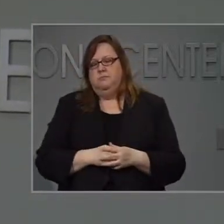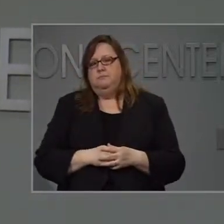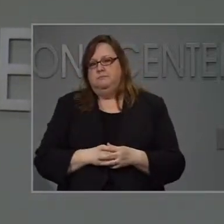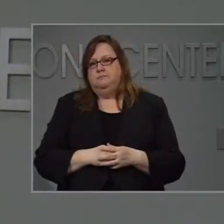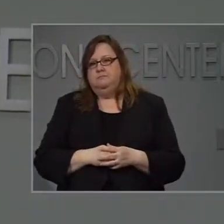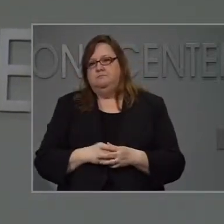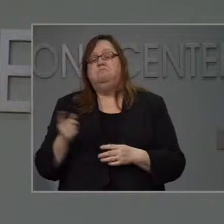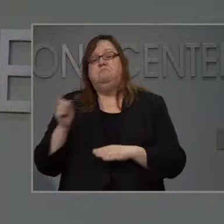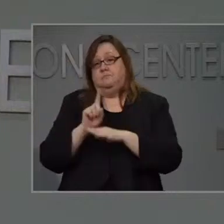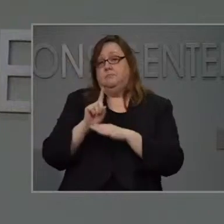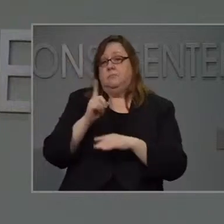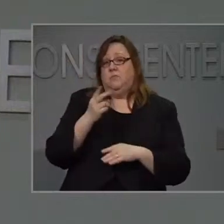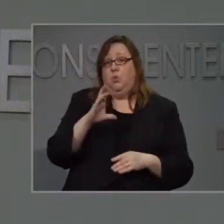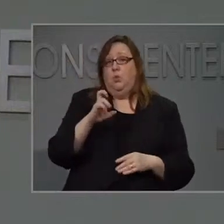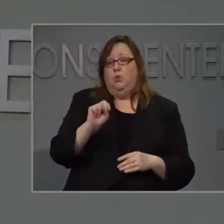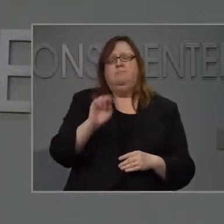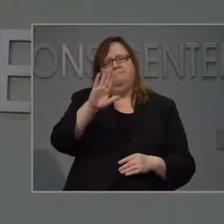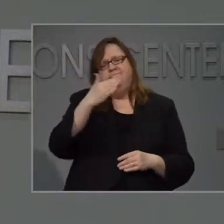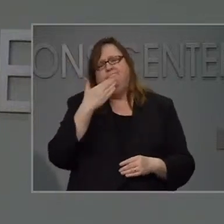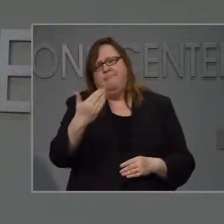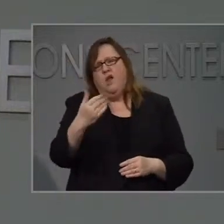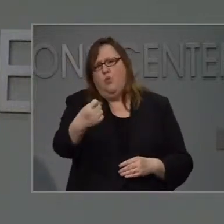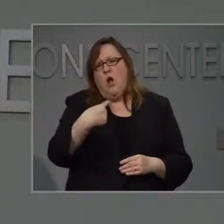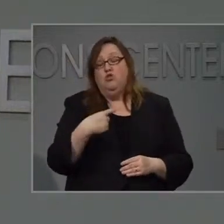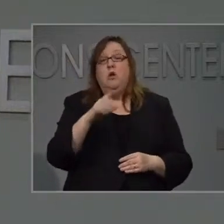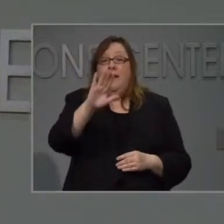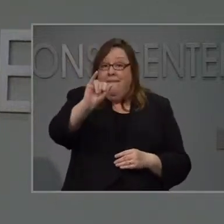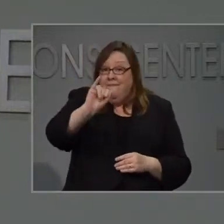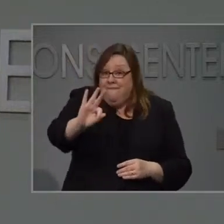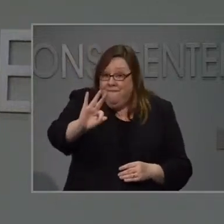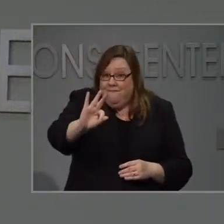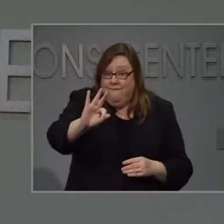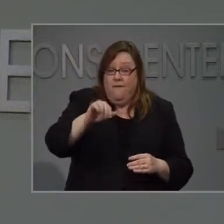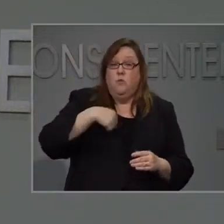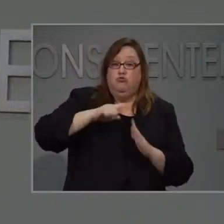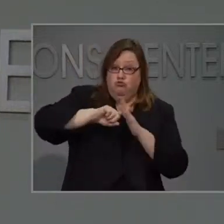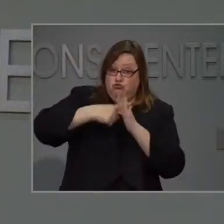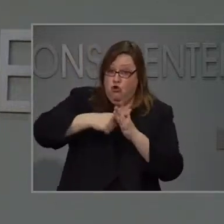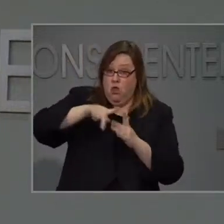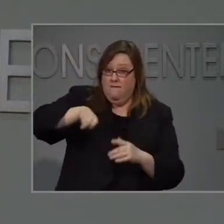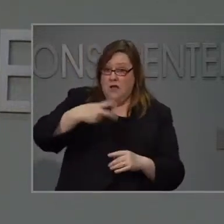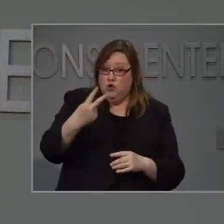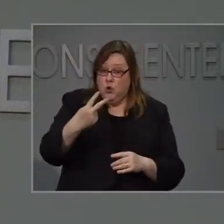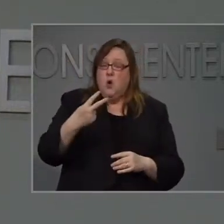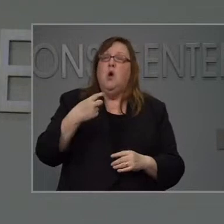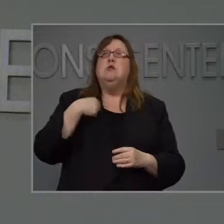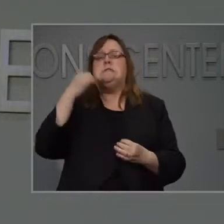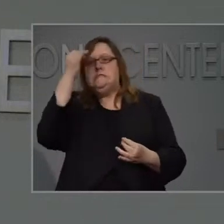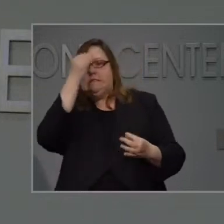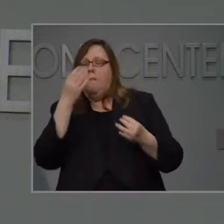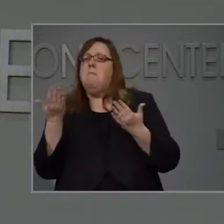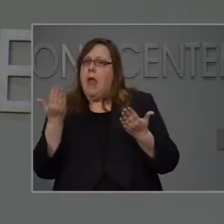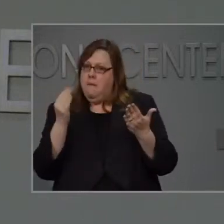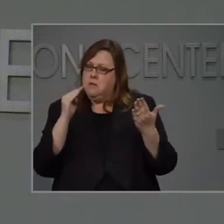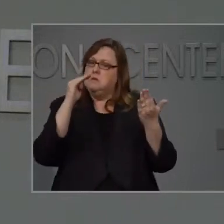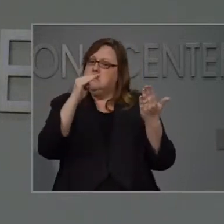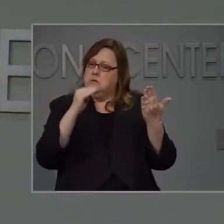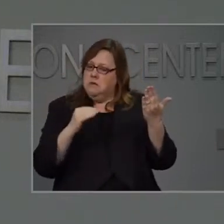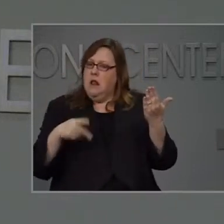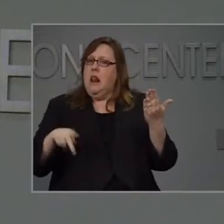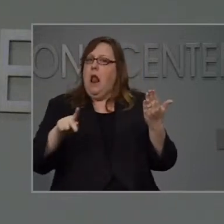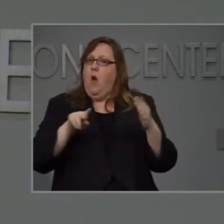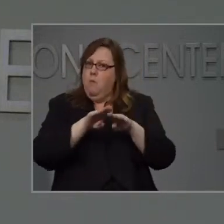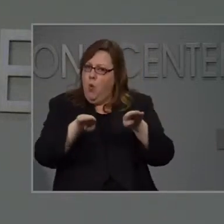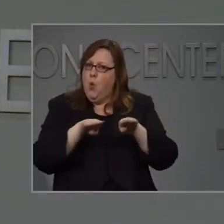Hello, thanks for that question. And yes, if we move into phase 2, we are contemplating allowing pools to open. There